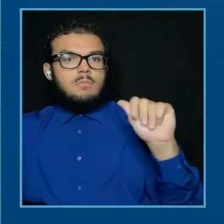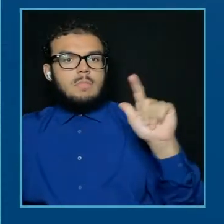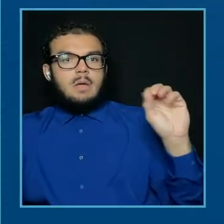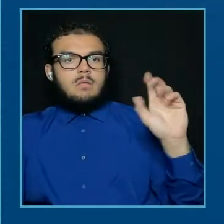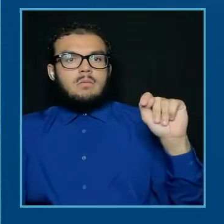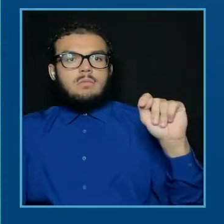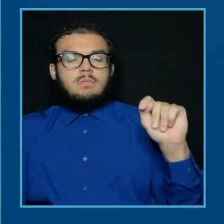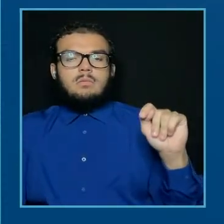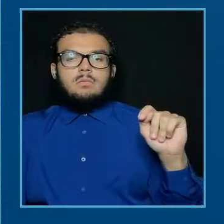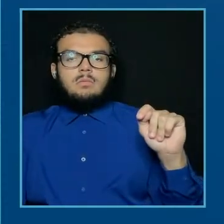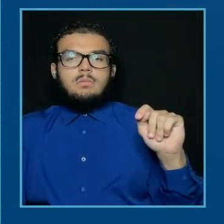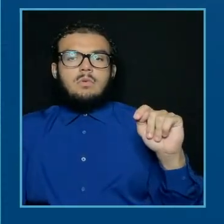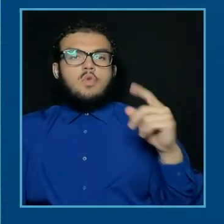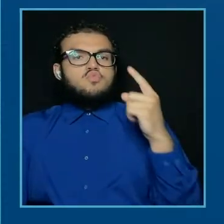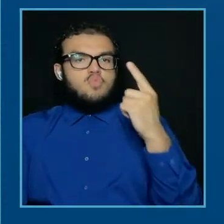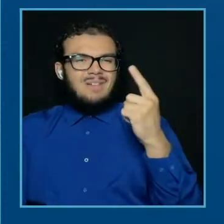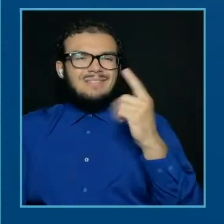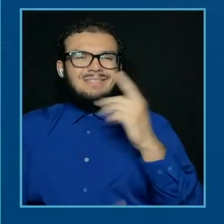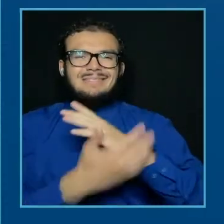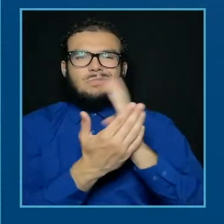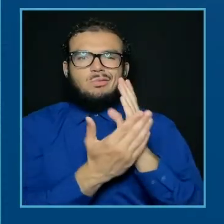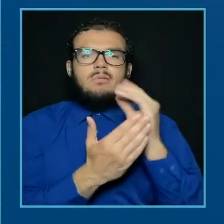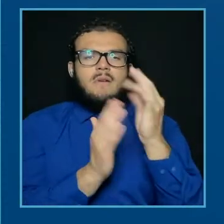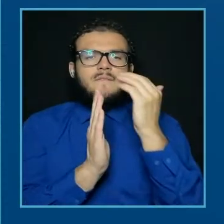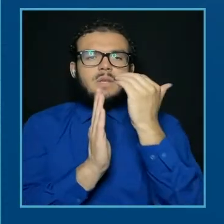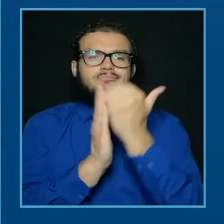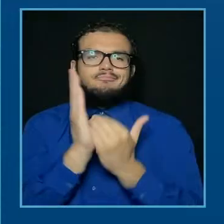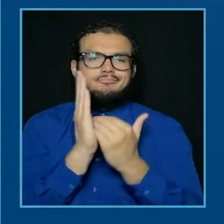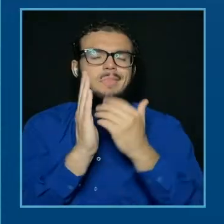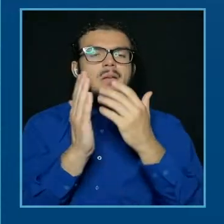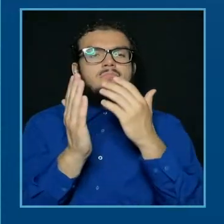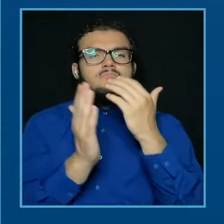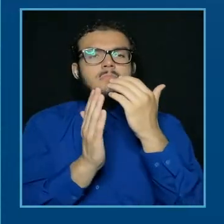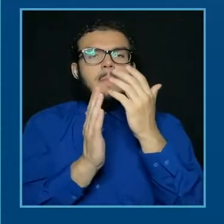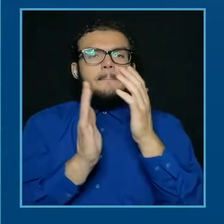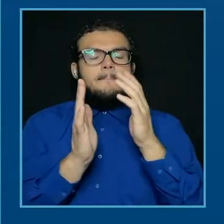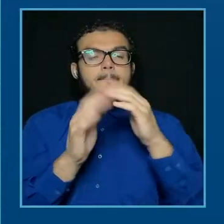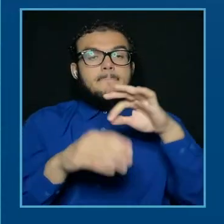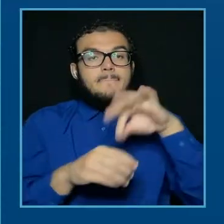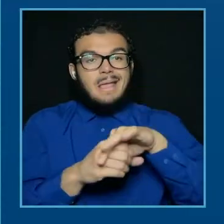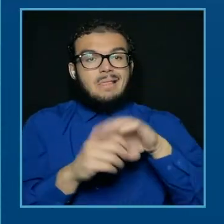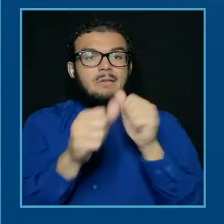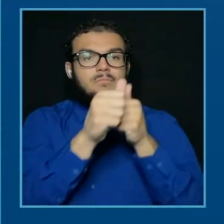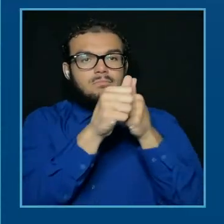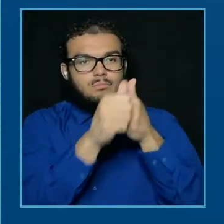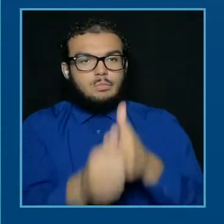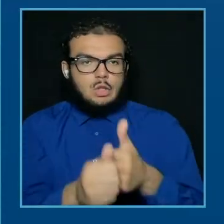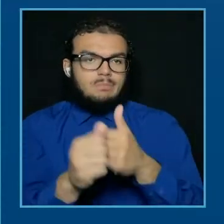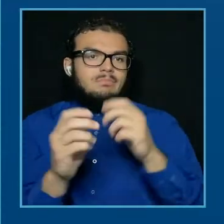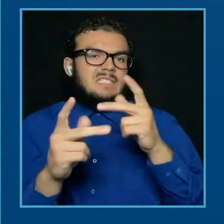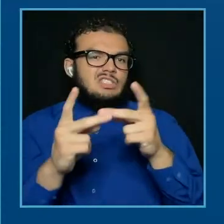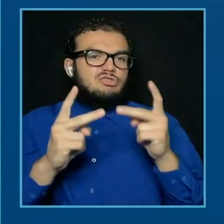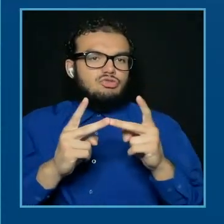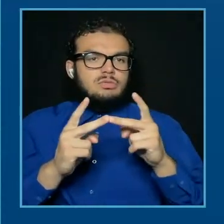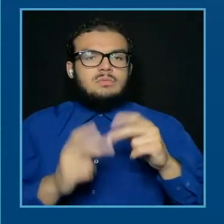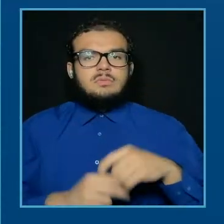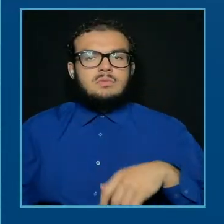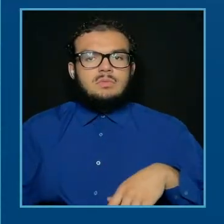or one series of ballots per position? Yes, I think